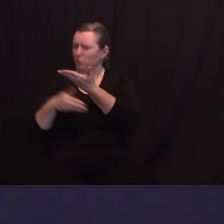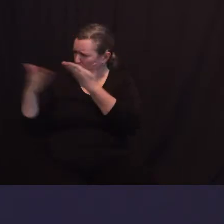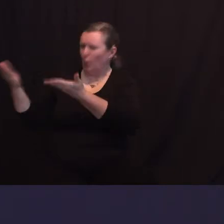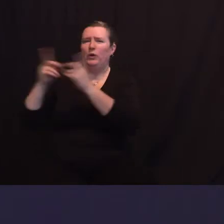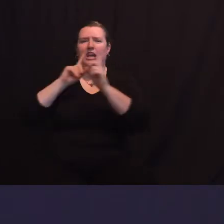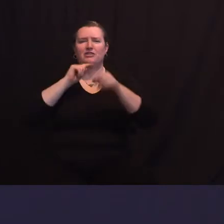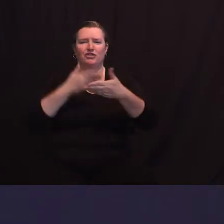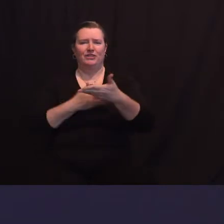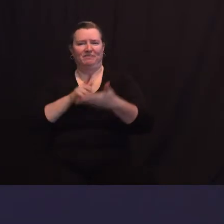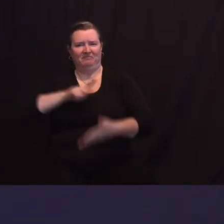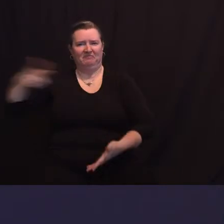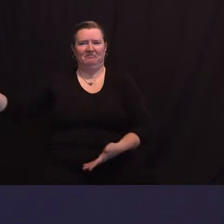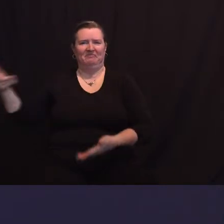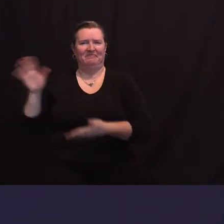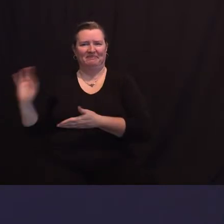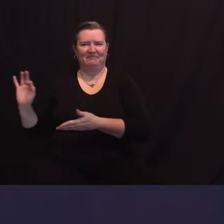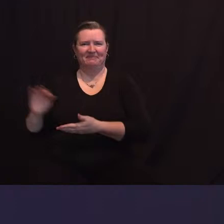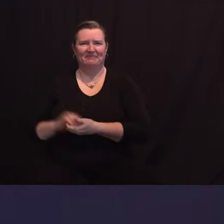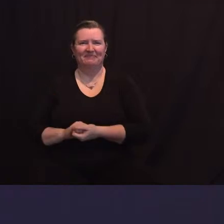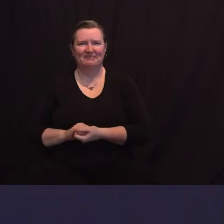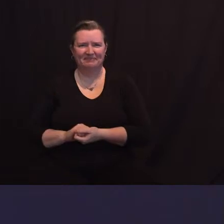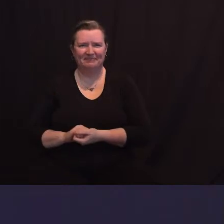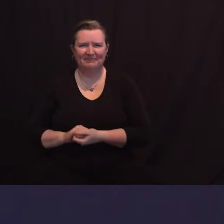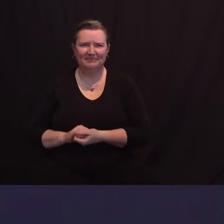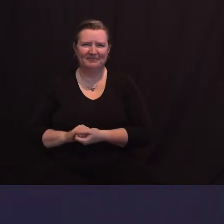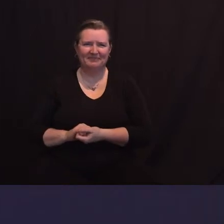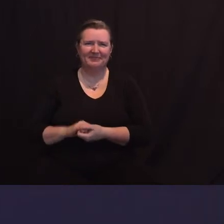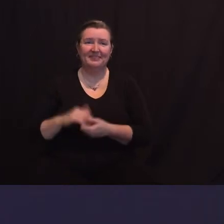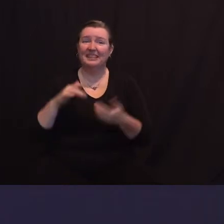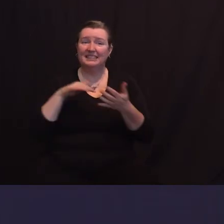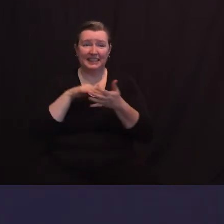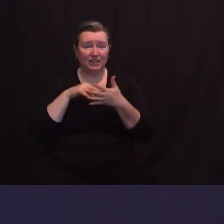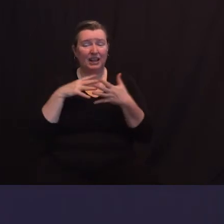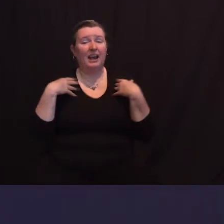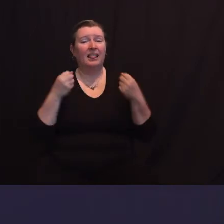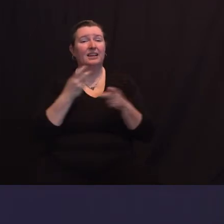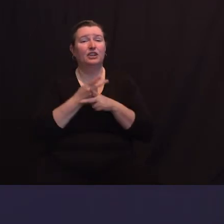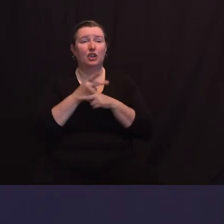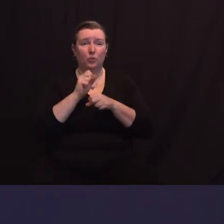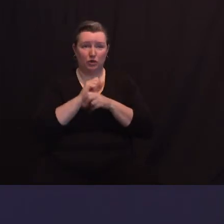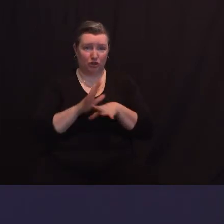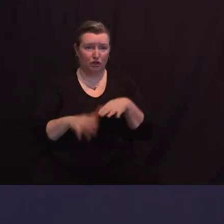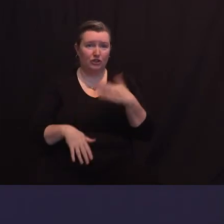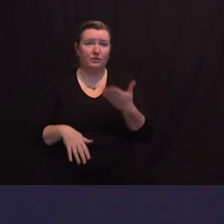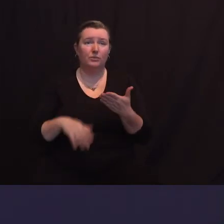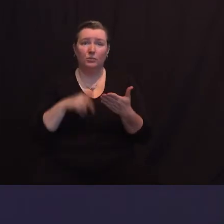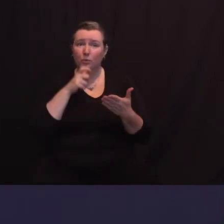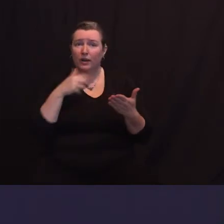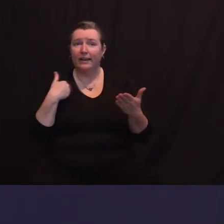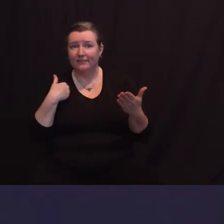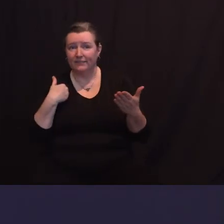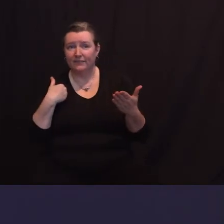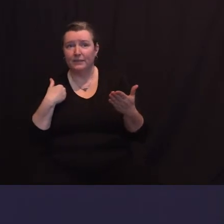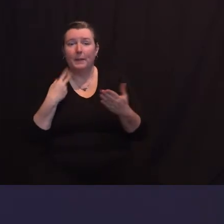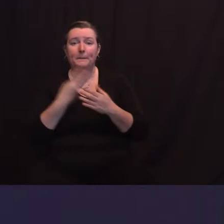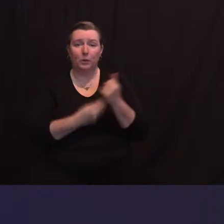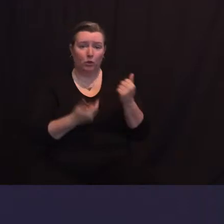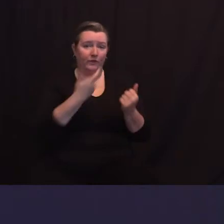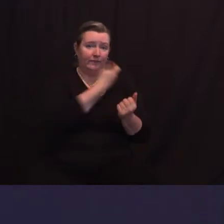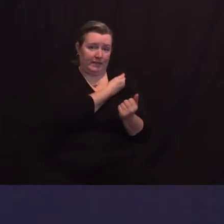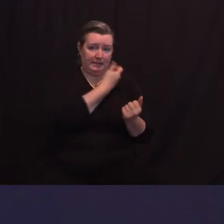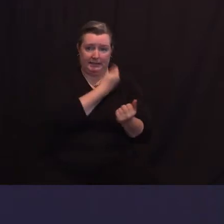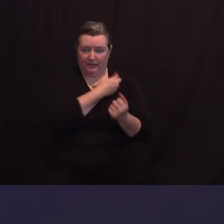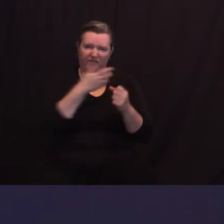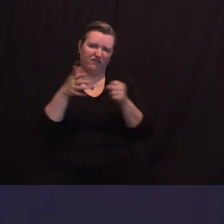question on the first one, New England Journal of Medicine, healthcare workers who had so they're fully vaccinated, both doses, and